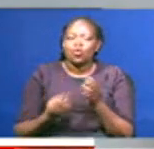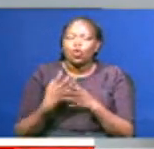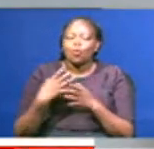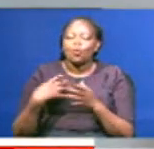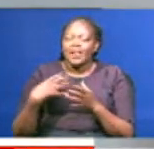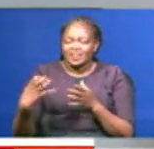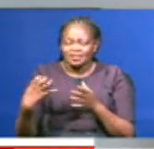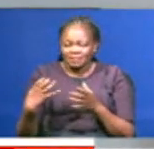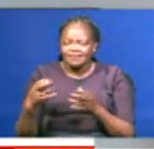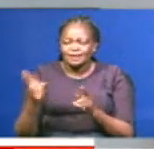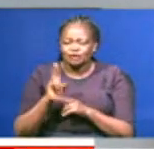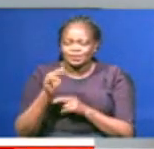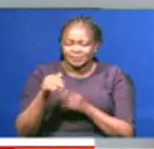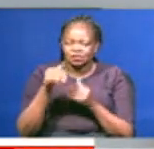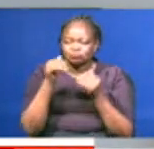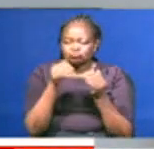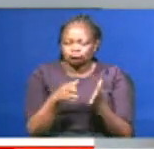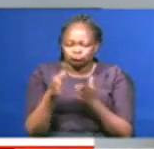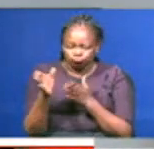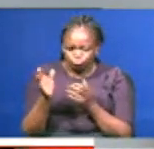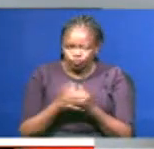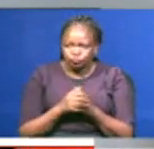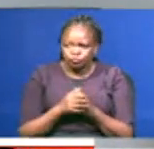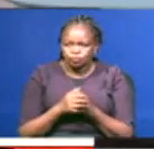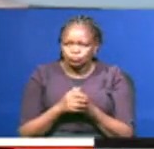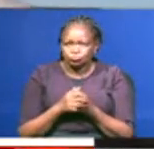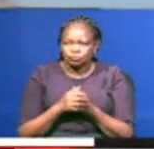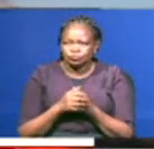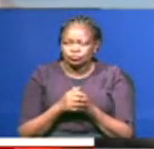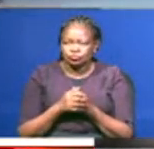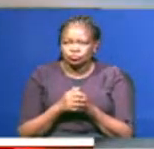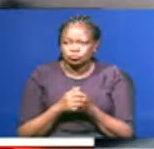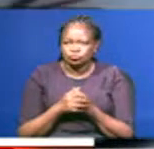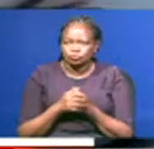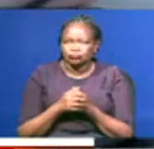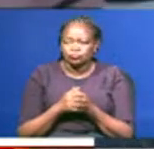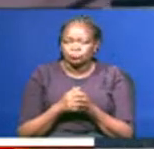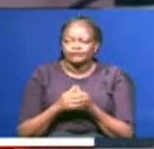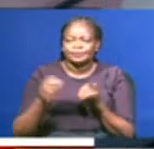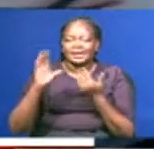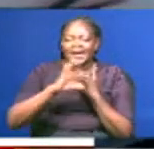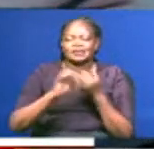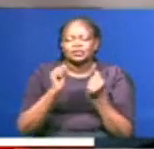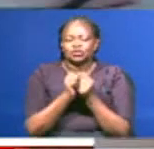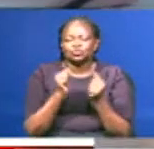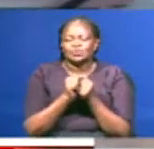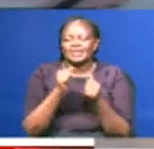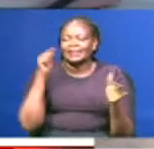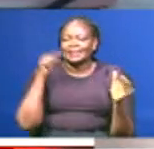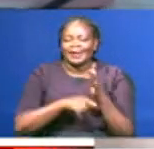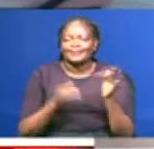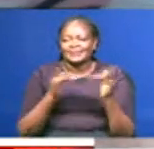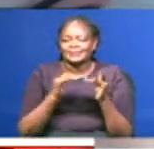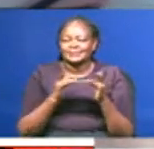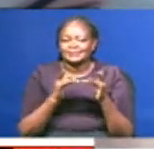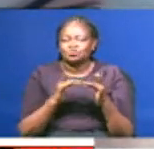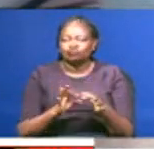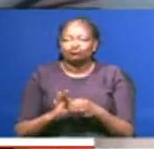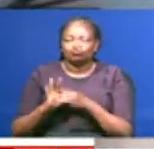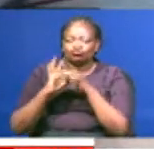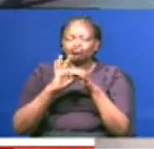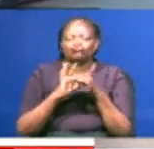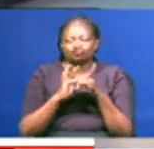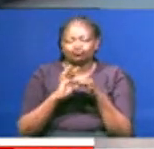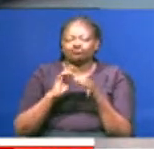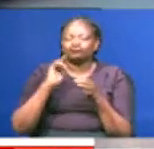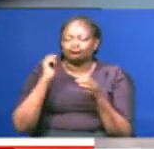currency fluctuations and market volatility. Countries with deep internet penetration such as Kenya have been a target